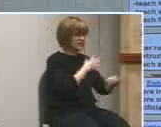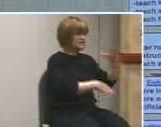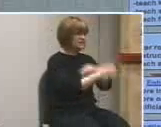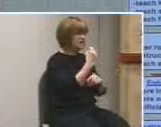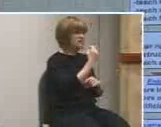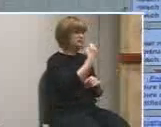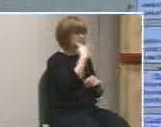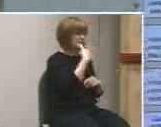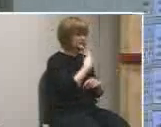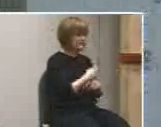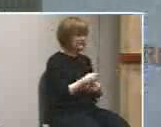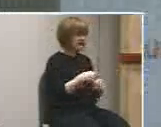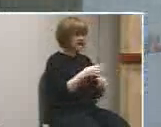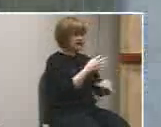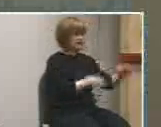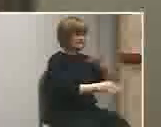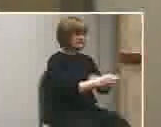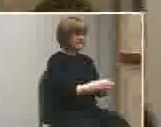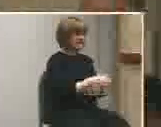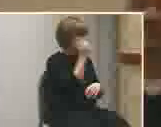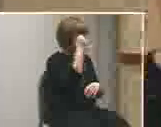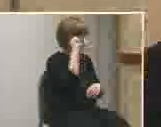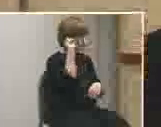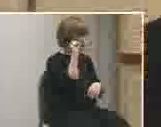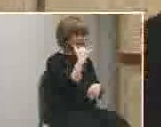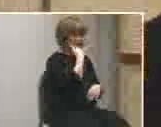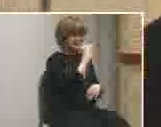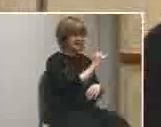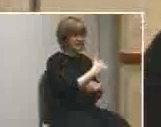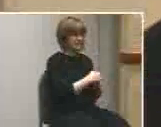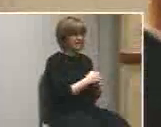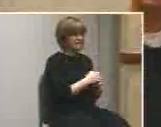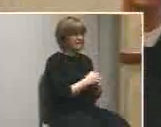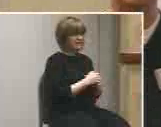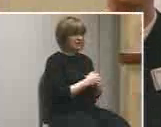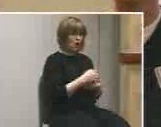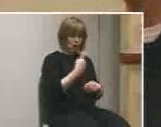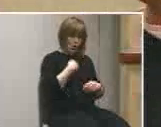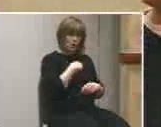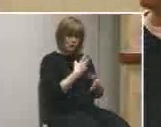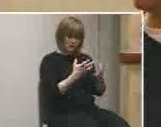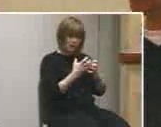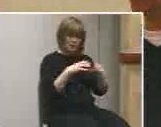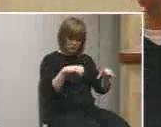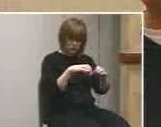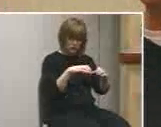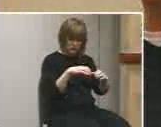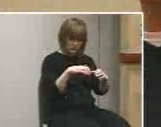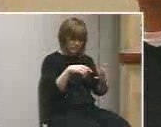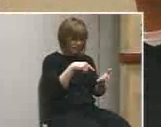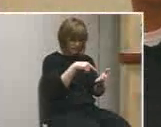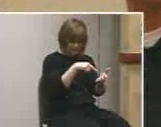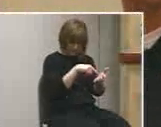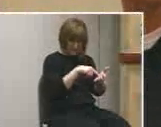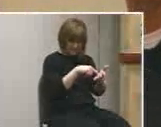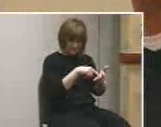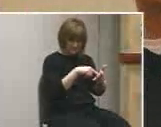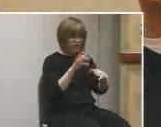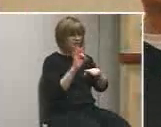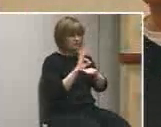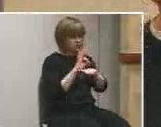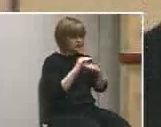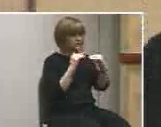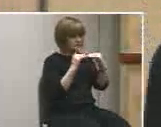hey, instead of refusing to do that and yelling, hey, instead of, we want you to do this functionally